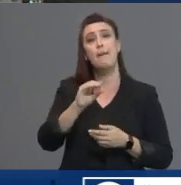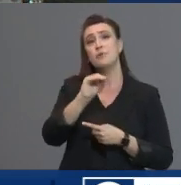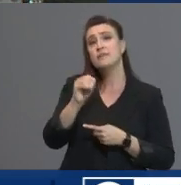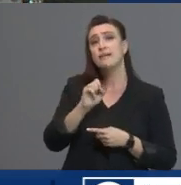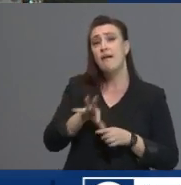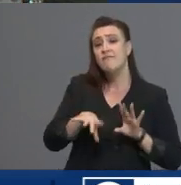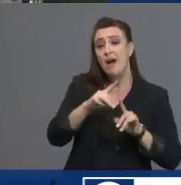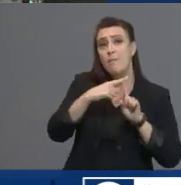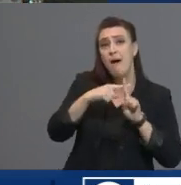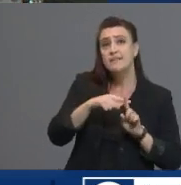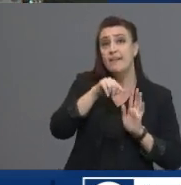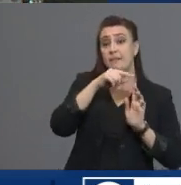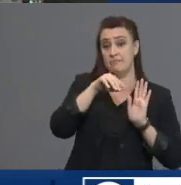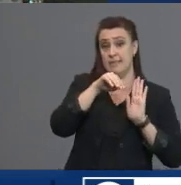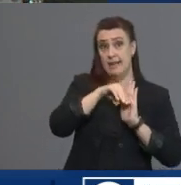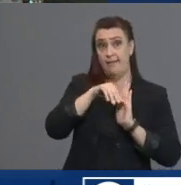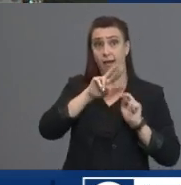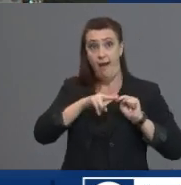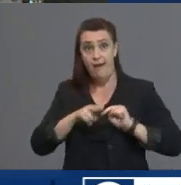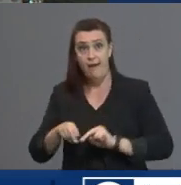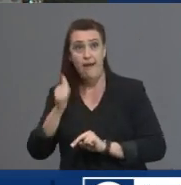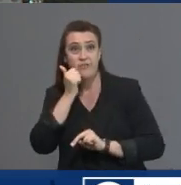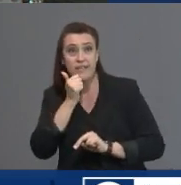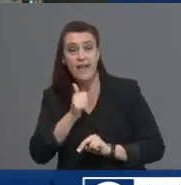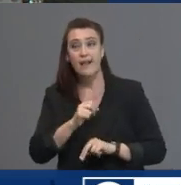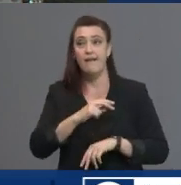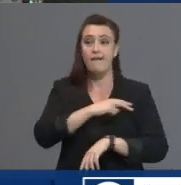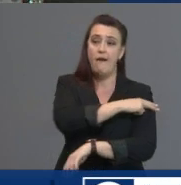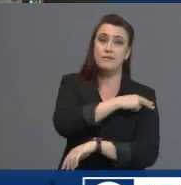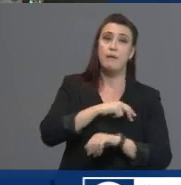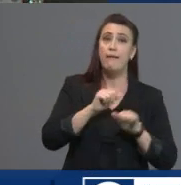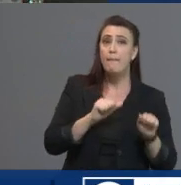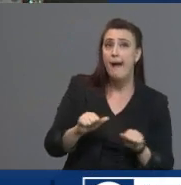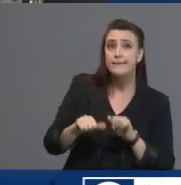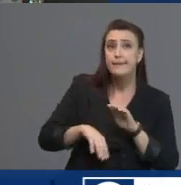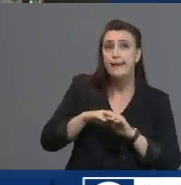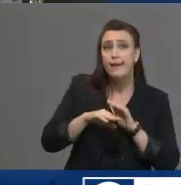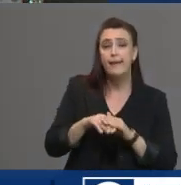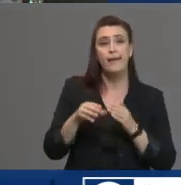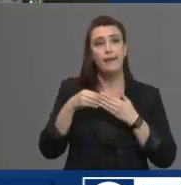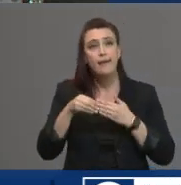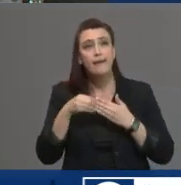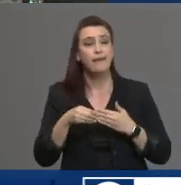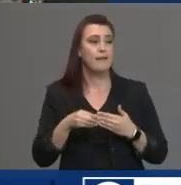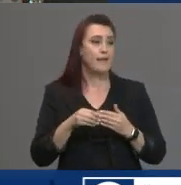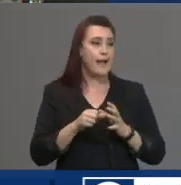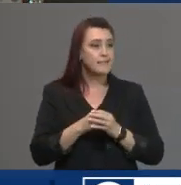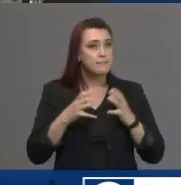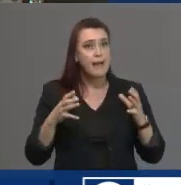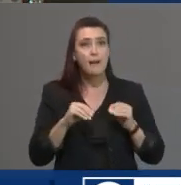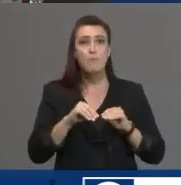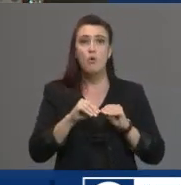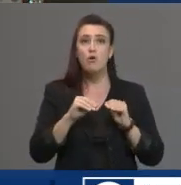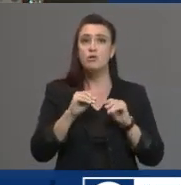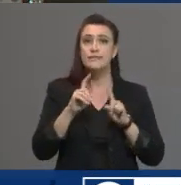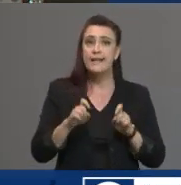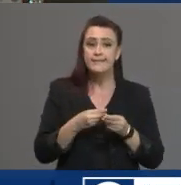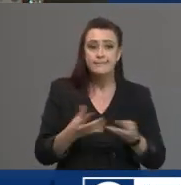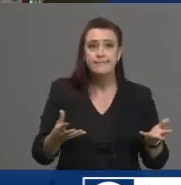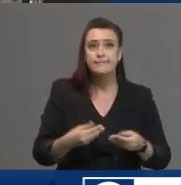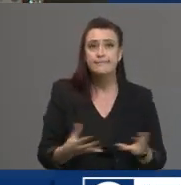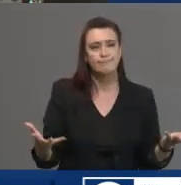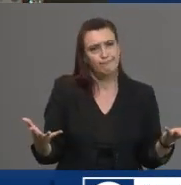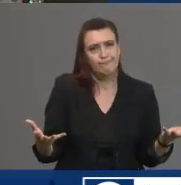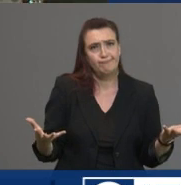of positive tests, adequate hospital capacity, and expanded testing. So what's